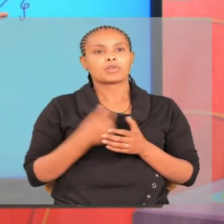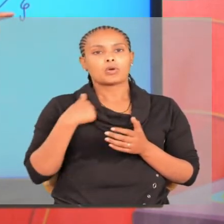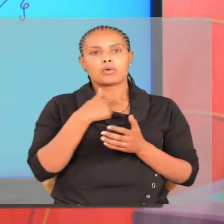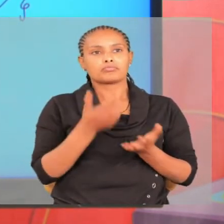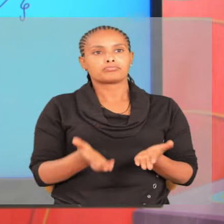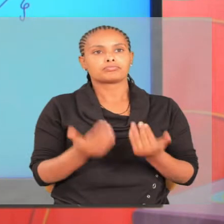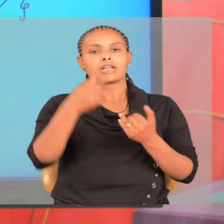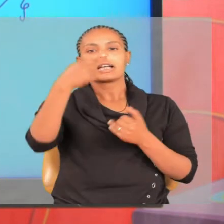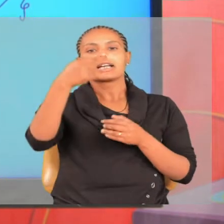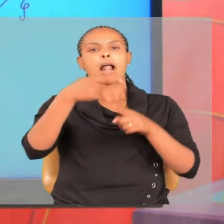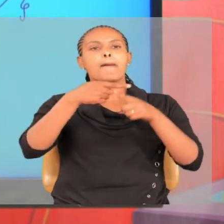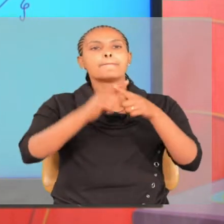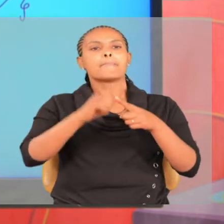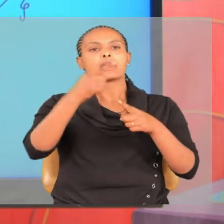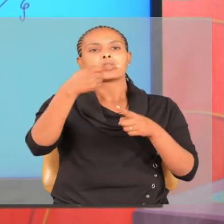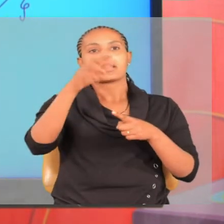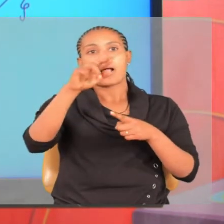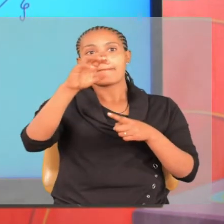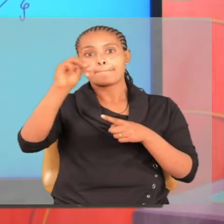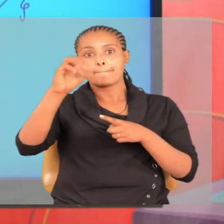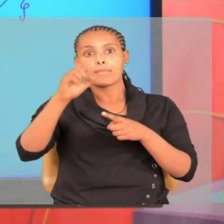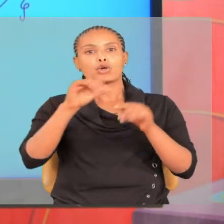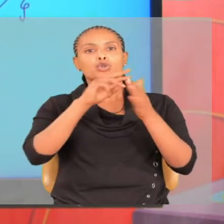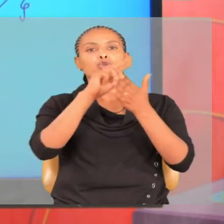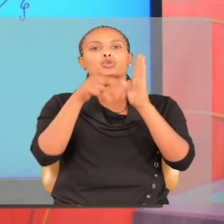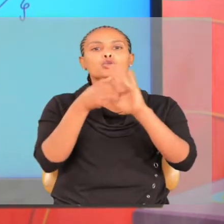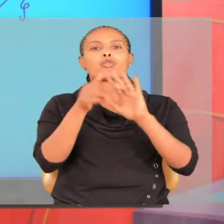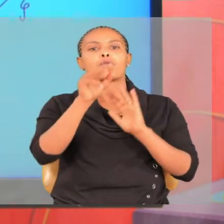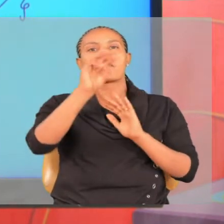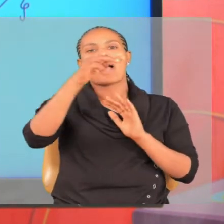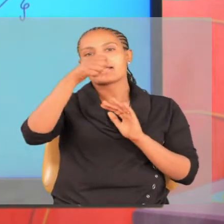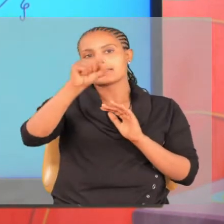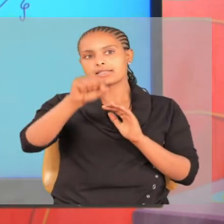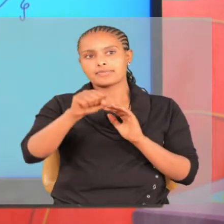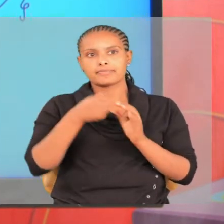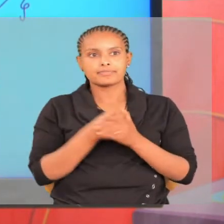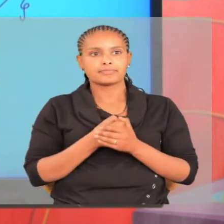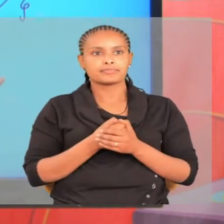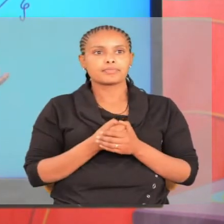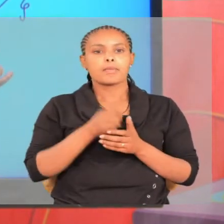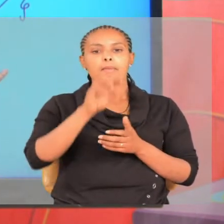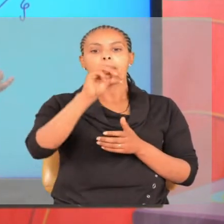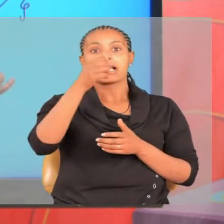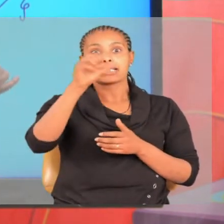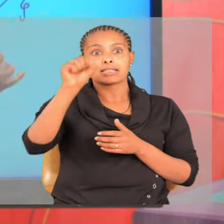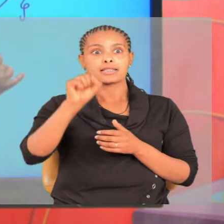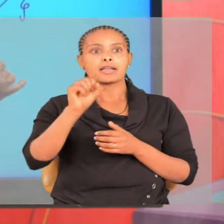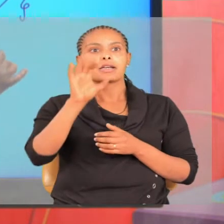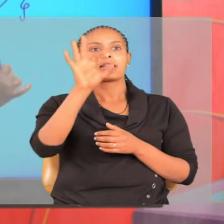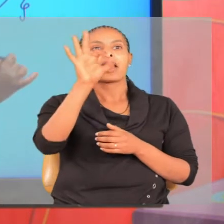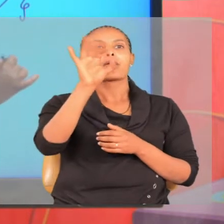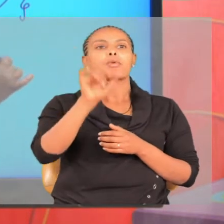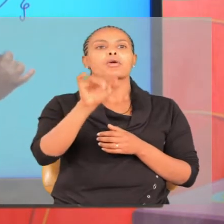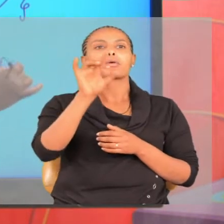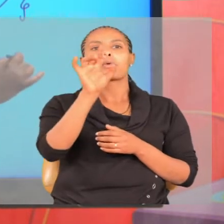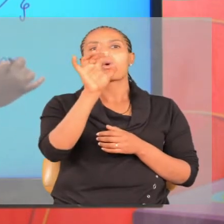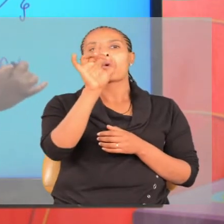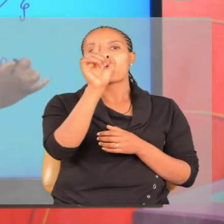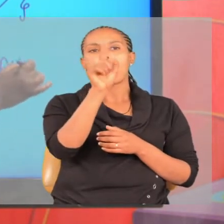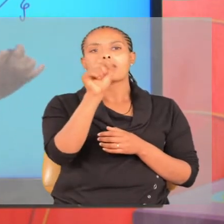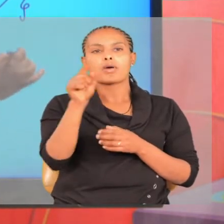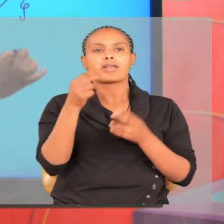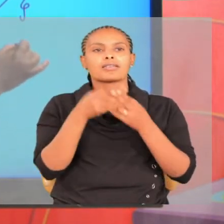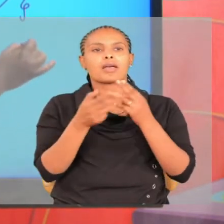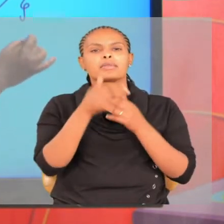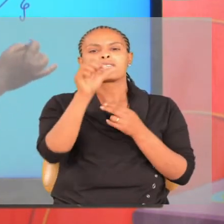left with gram, which is the unit of mass. Therefore, mass of the electron equal 9.11 times